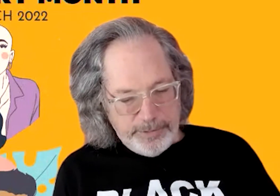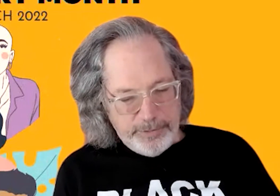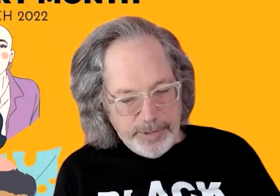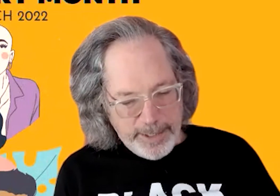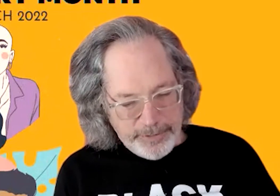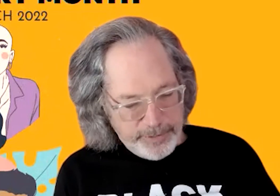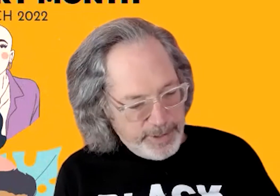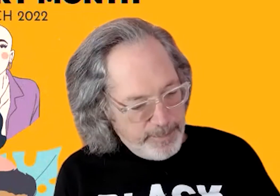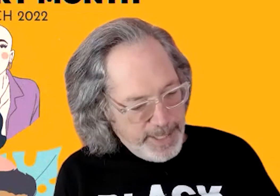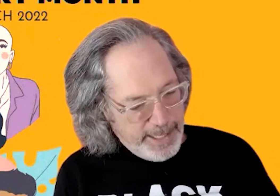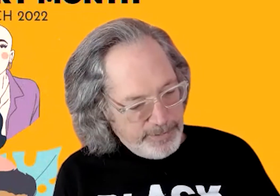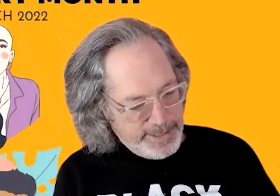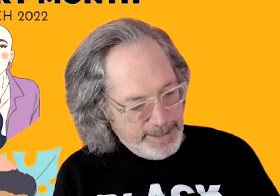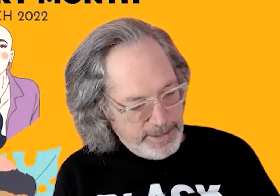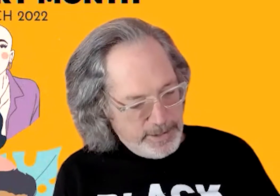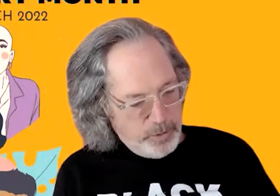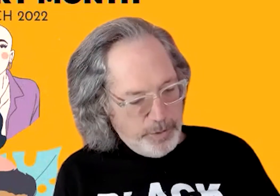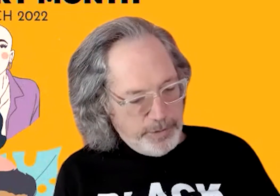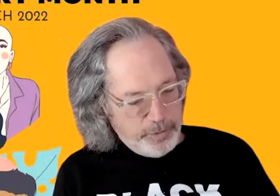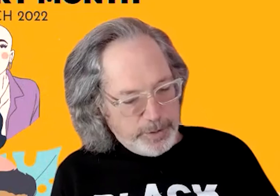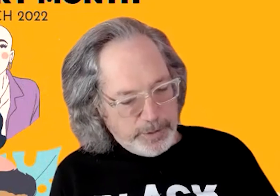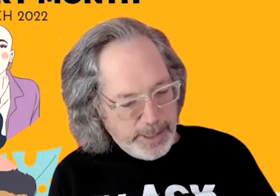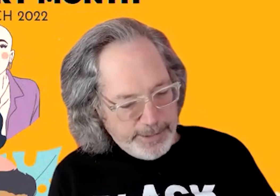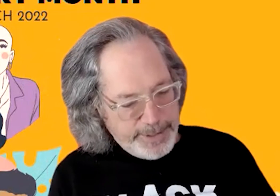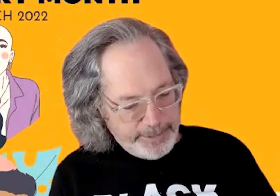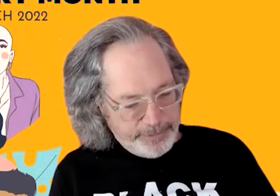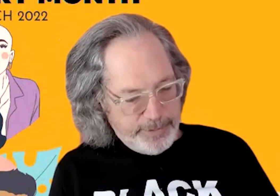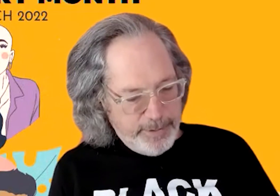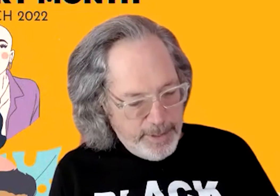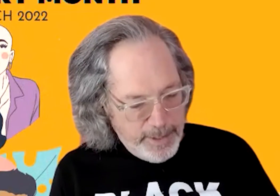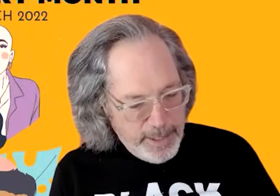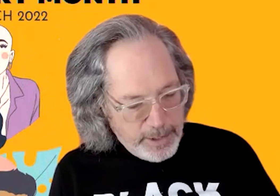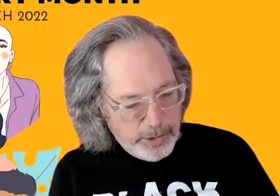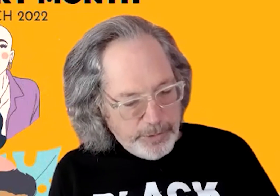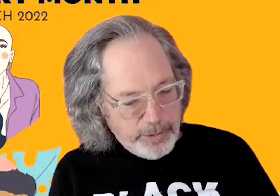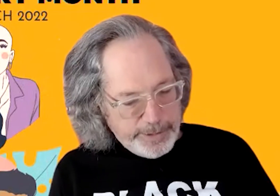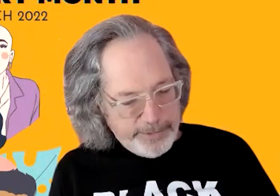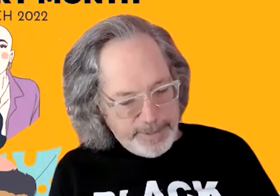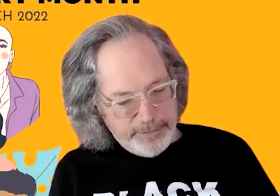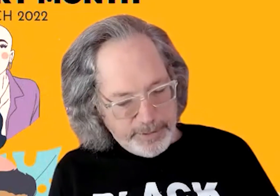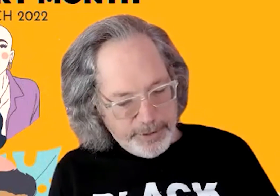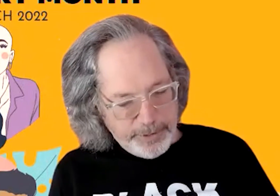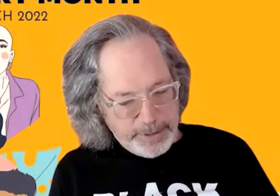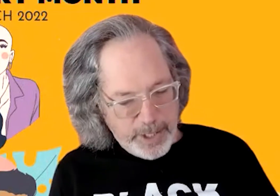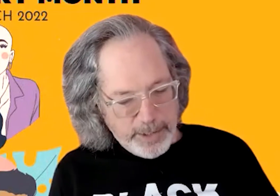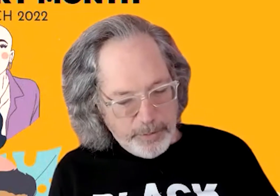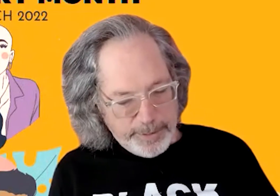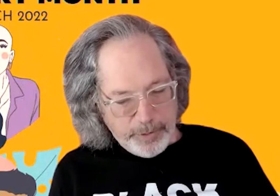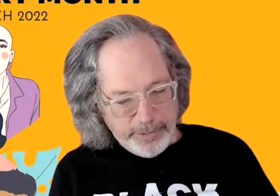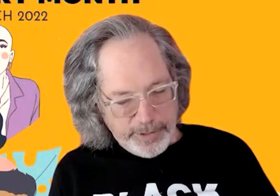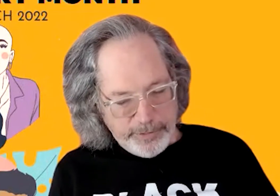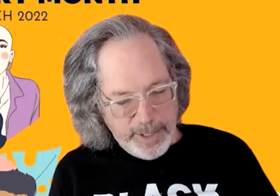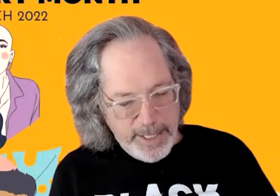acknowledgements do not exist in a past tense or historical context. Colonialism is a current